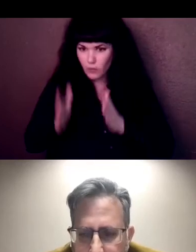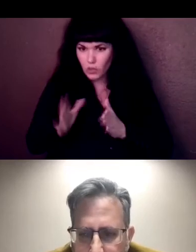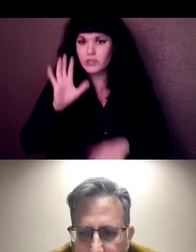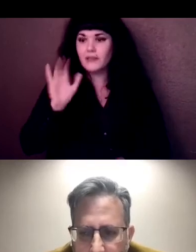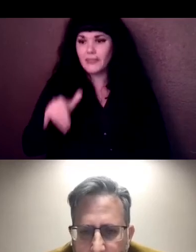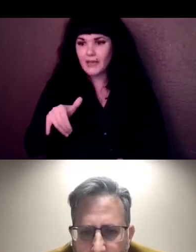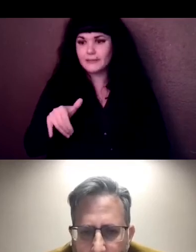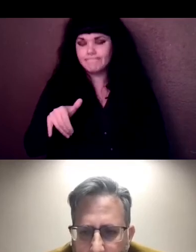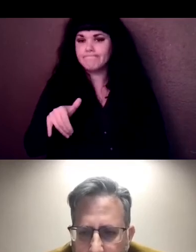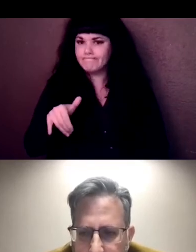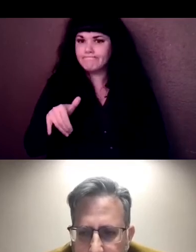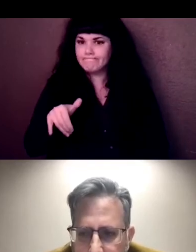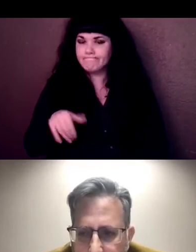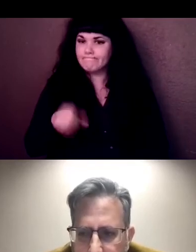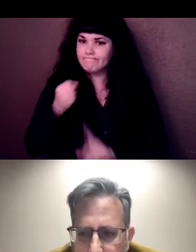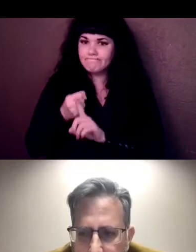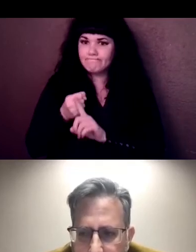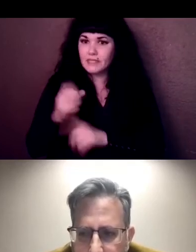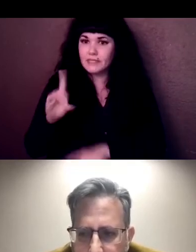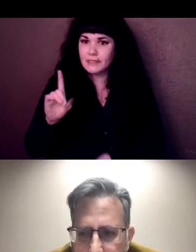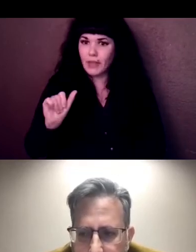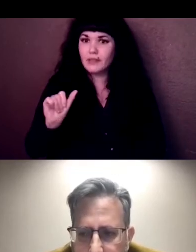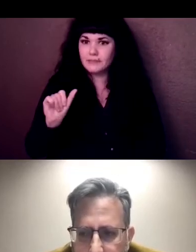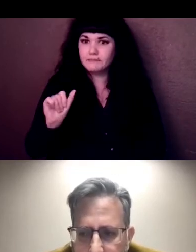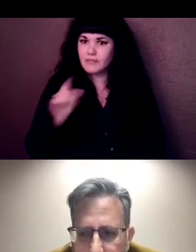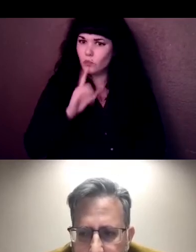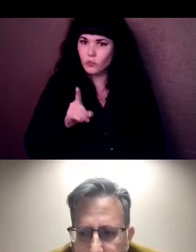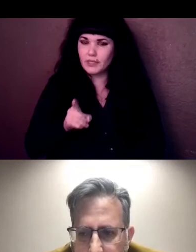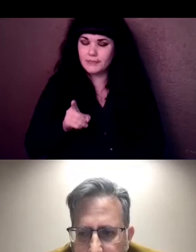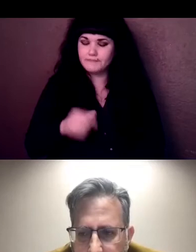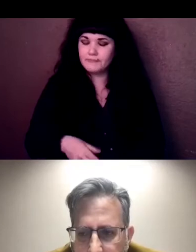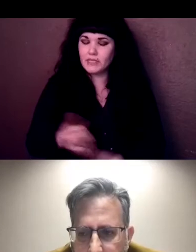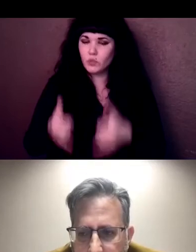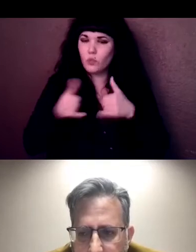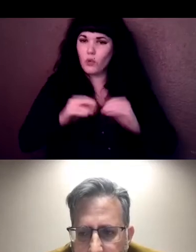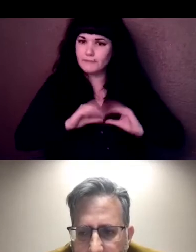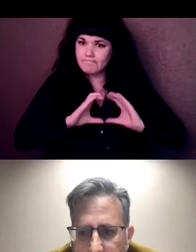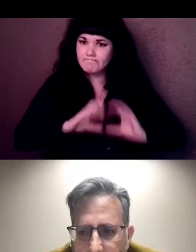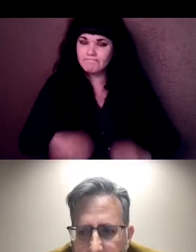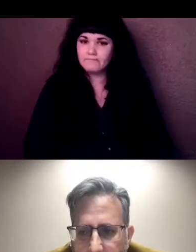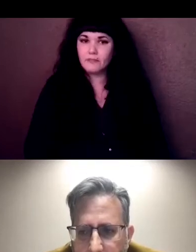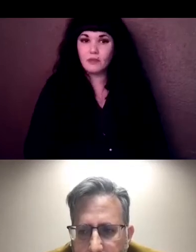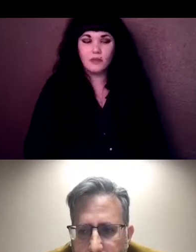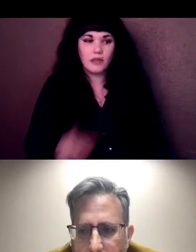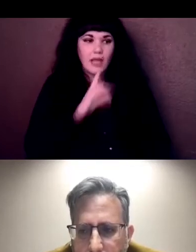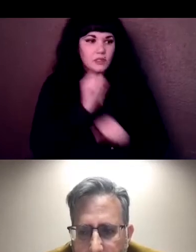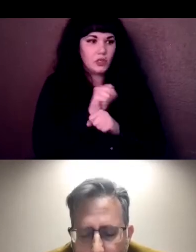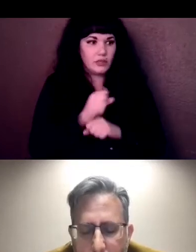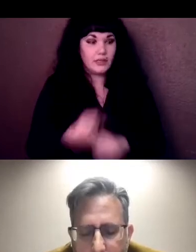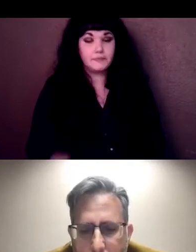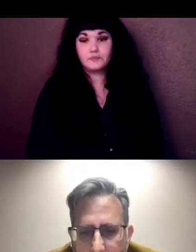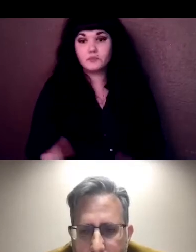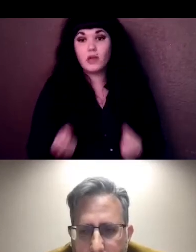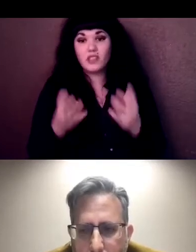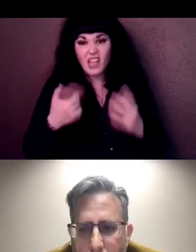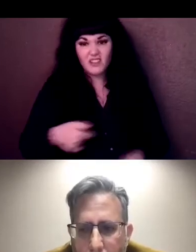disability. Mhm. That's hugely rewarding. Absolutely. So a lot of us on the line have heard of TENS units